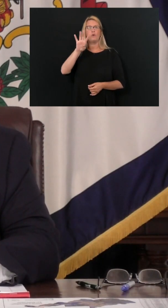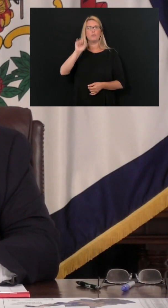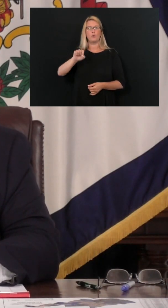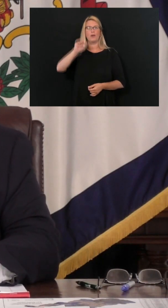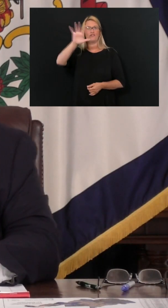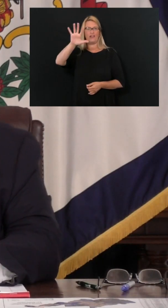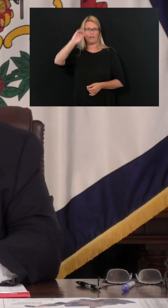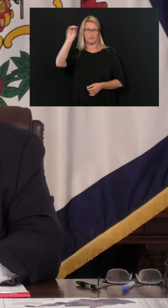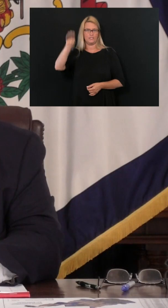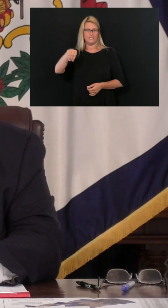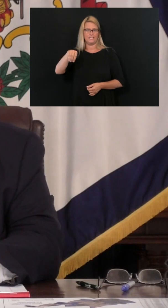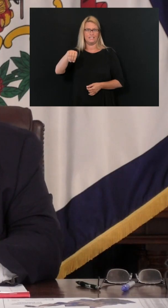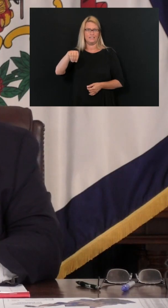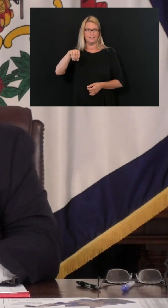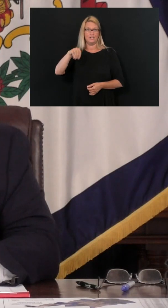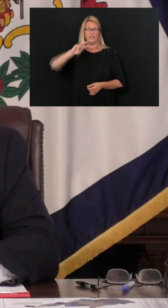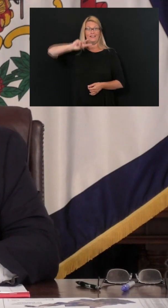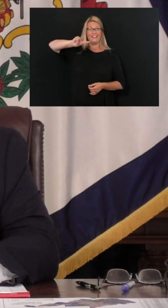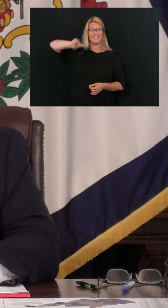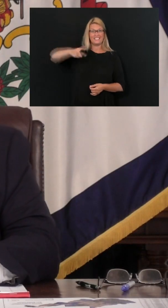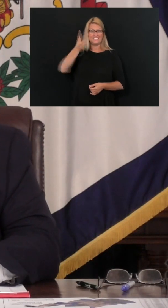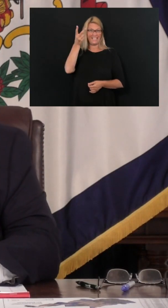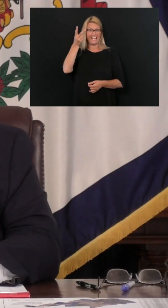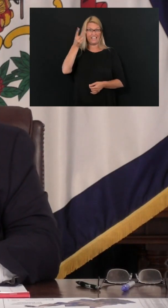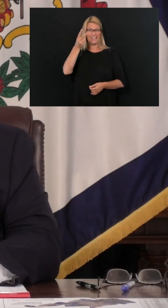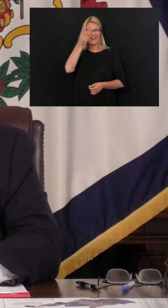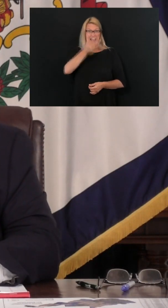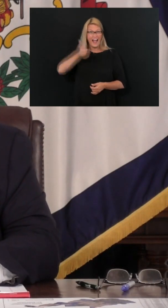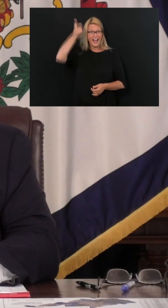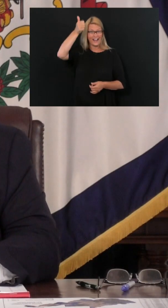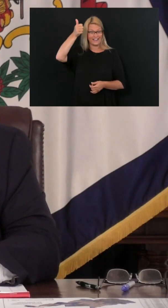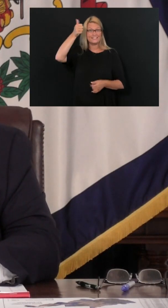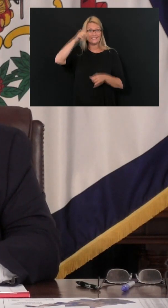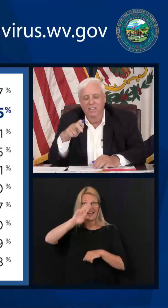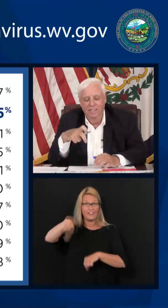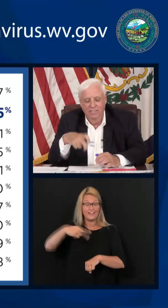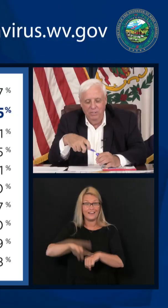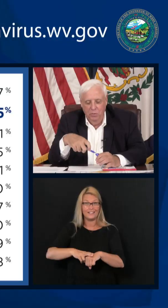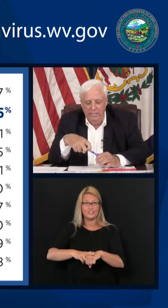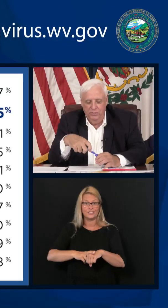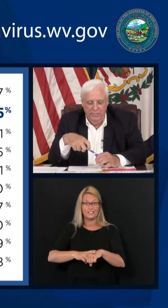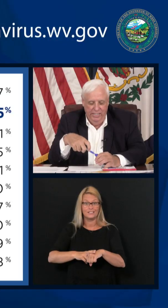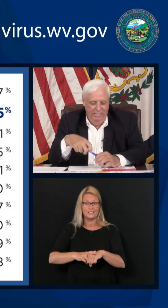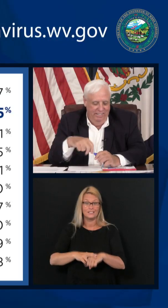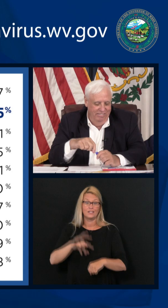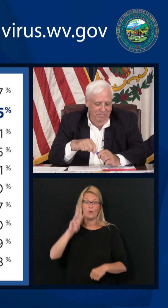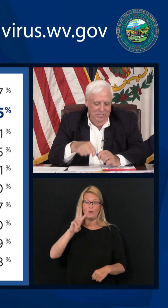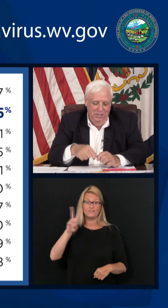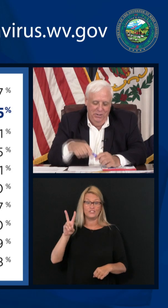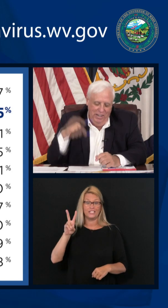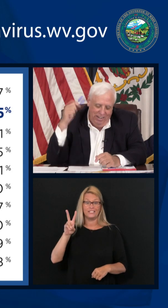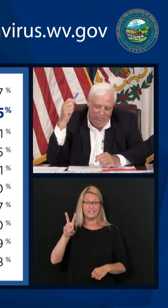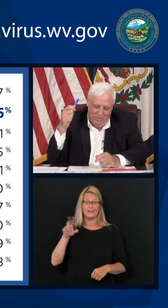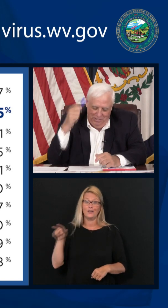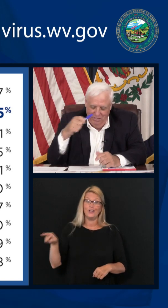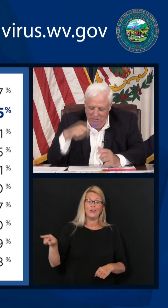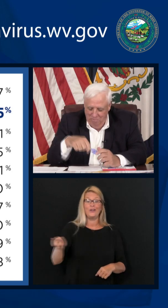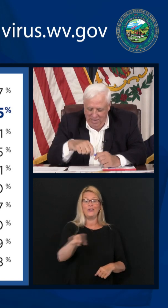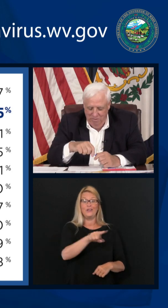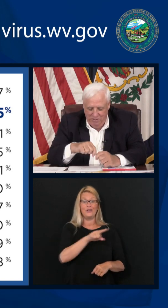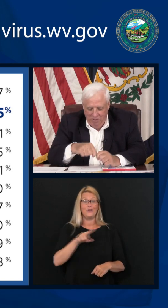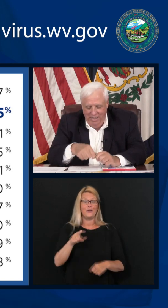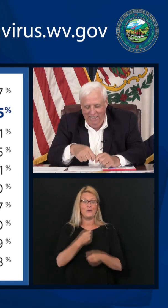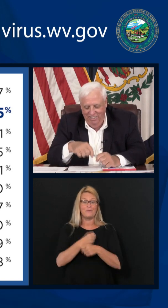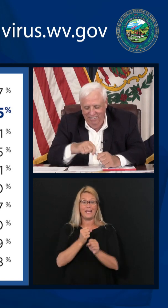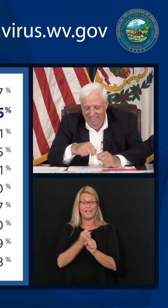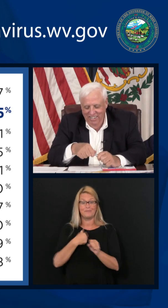84.5%. We're the second highest in the nation. So West Virginia, you absolutely make